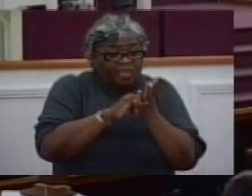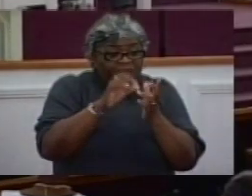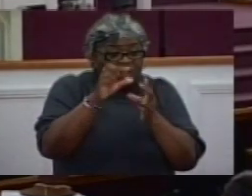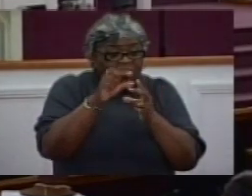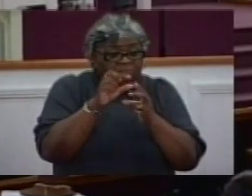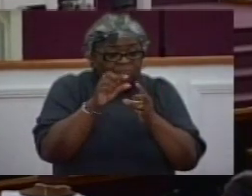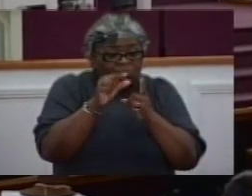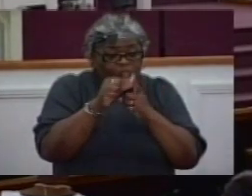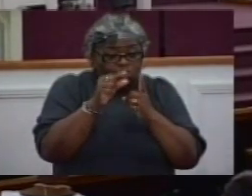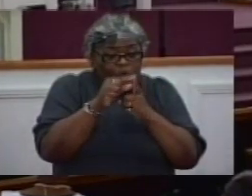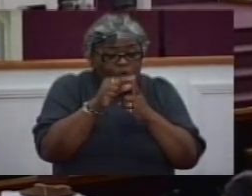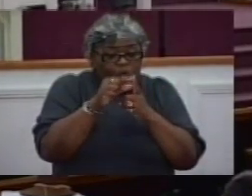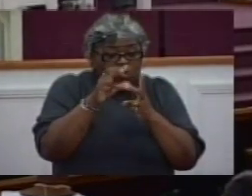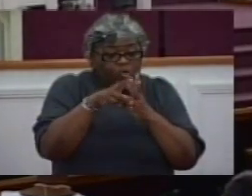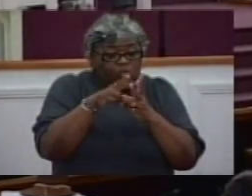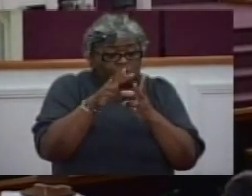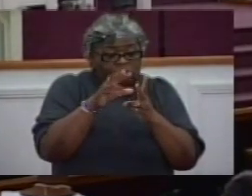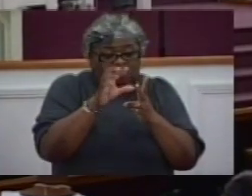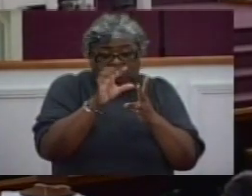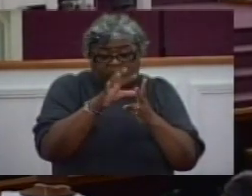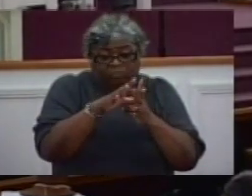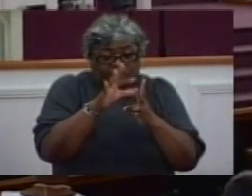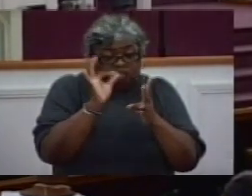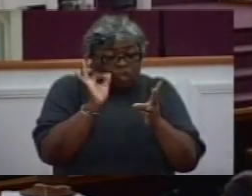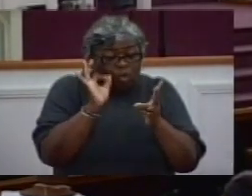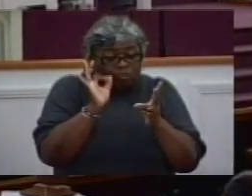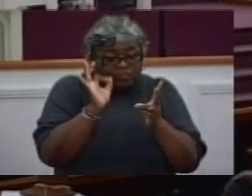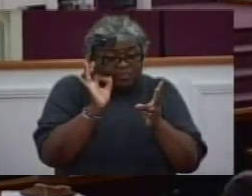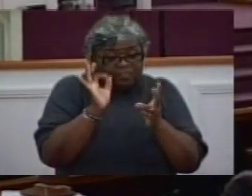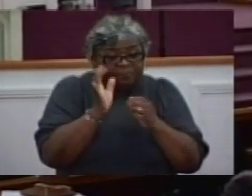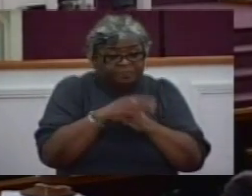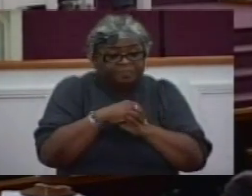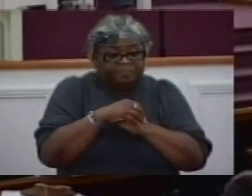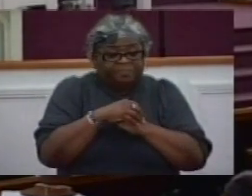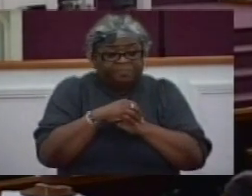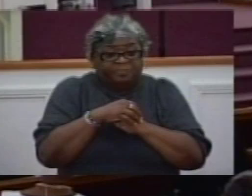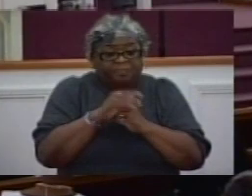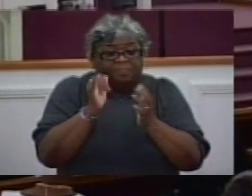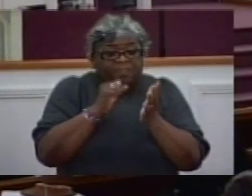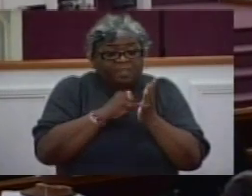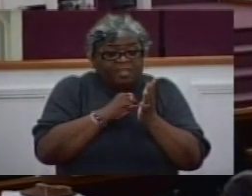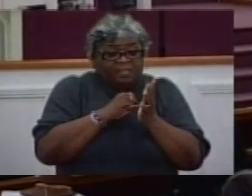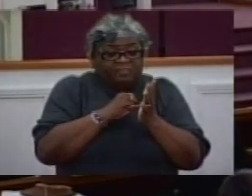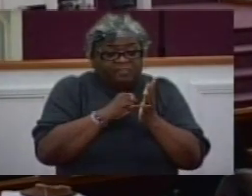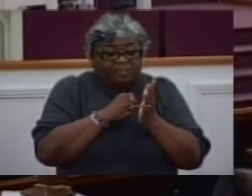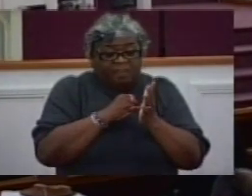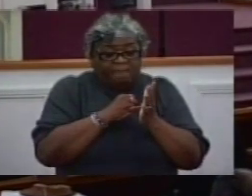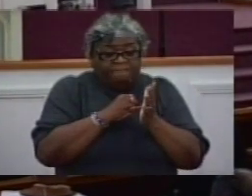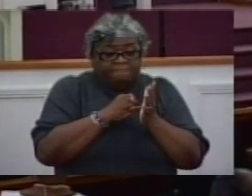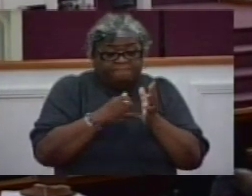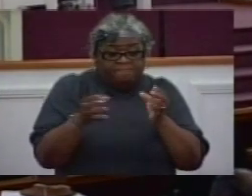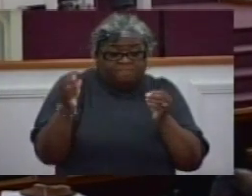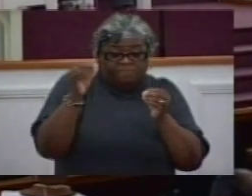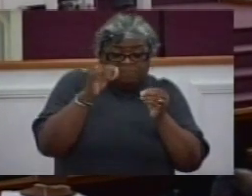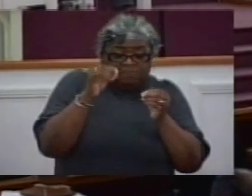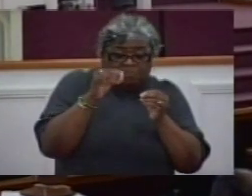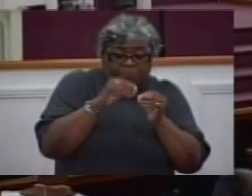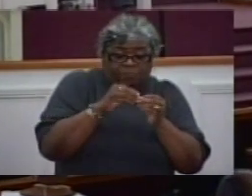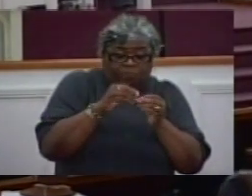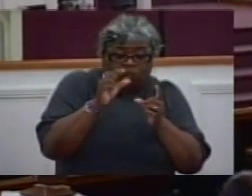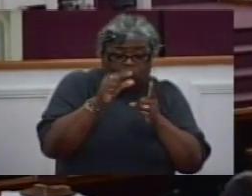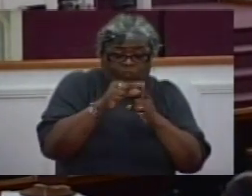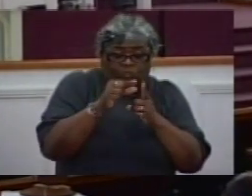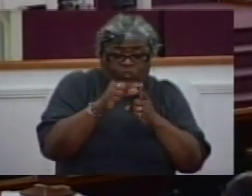chosen in the Greek is pronounced as eklego. It is a compound of the words ek,